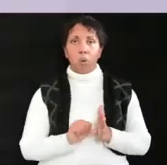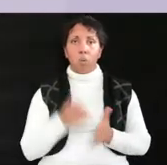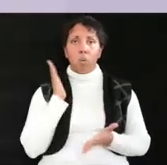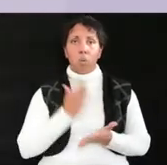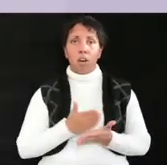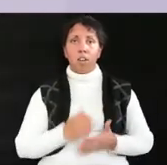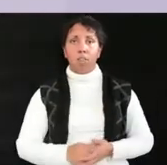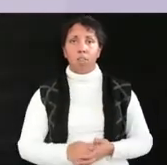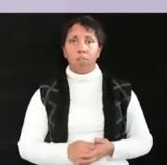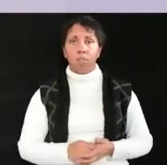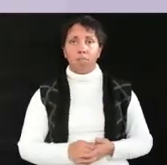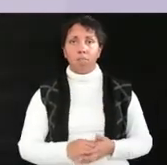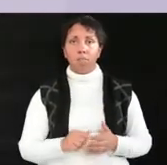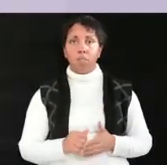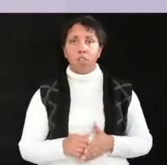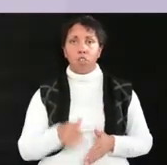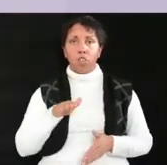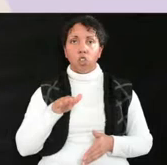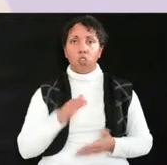sure children are settled and doing well.